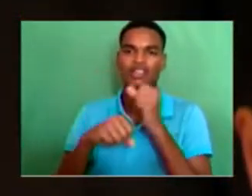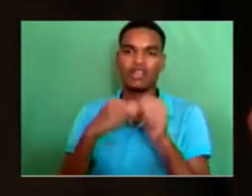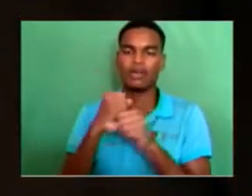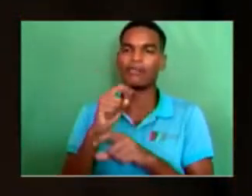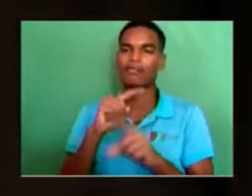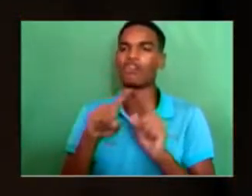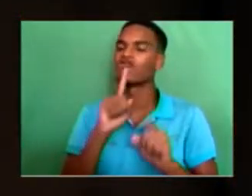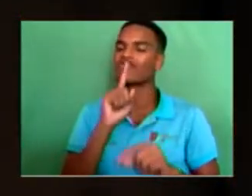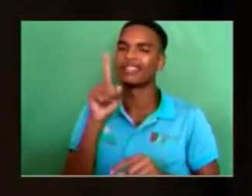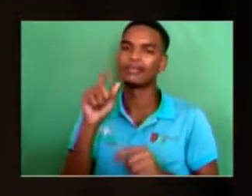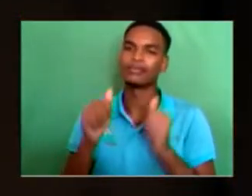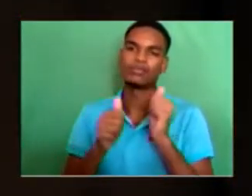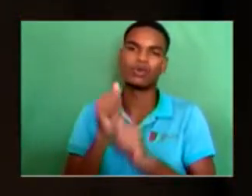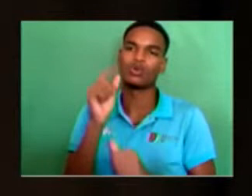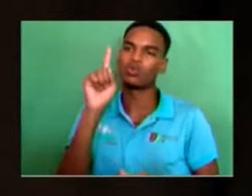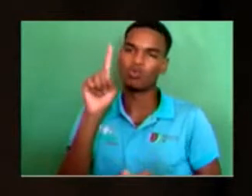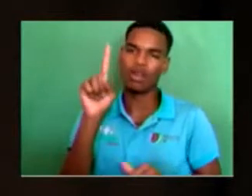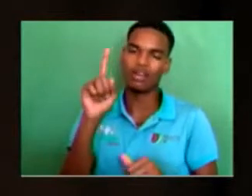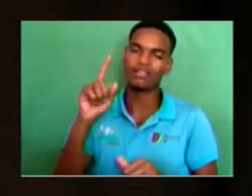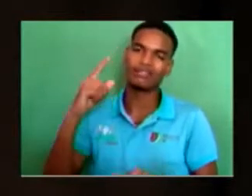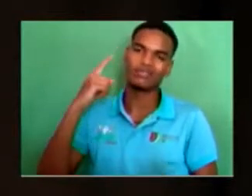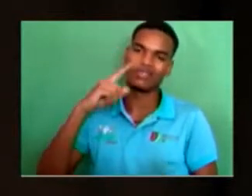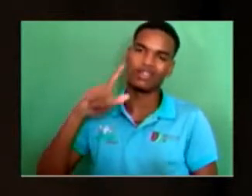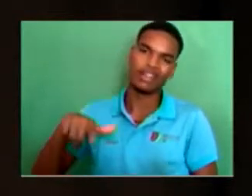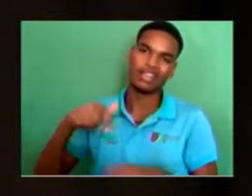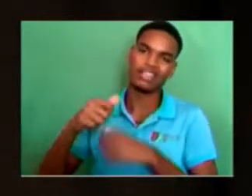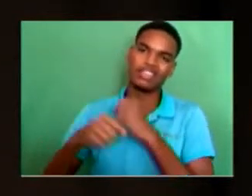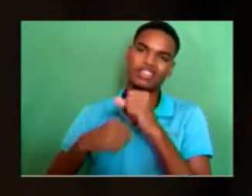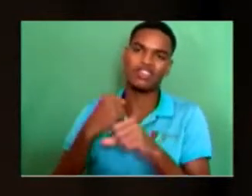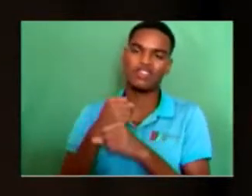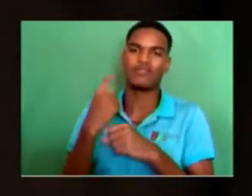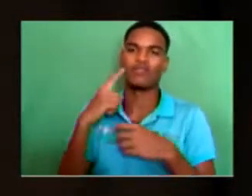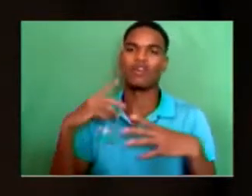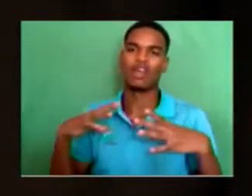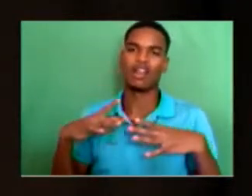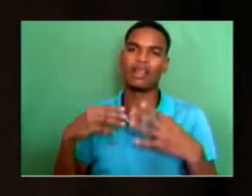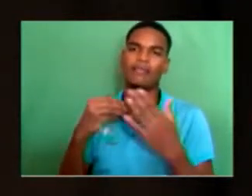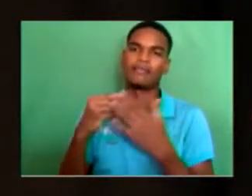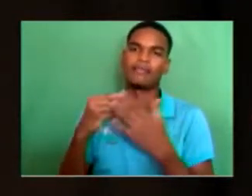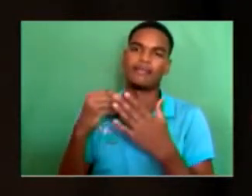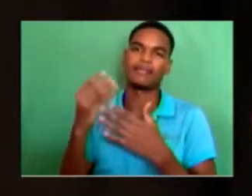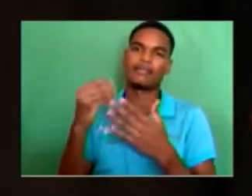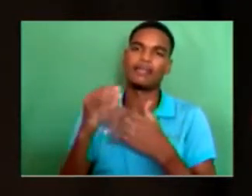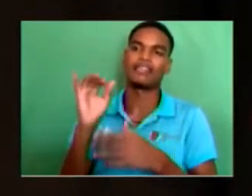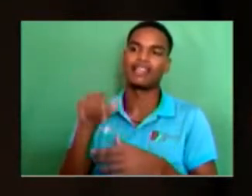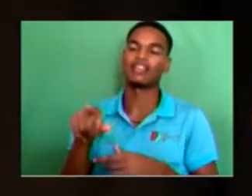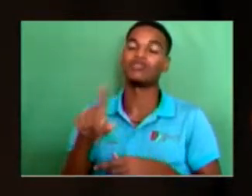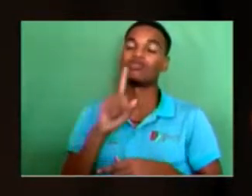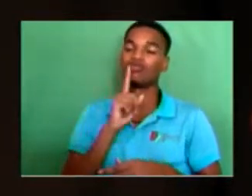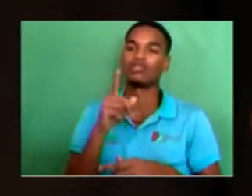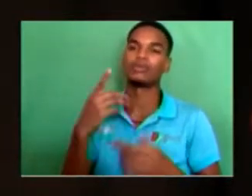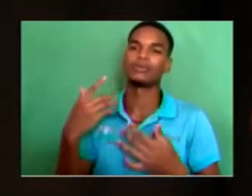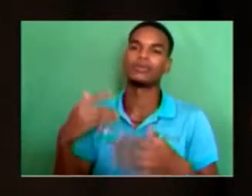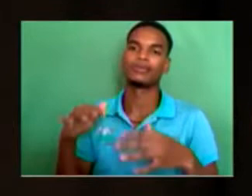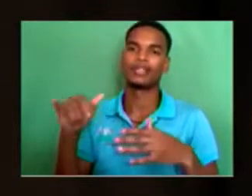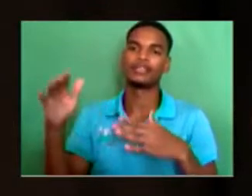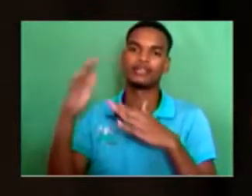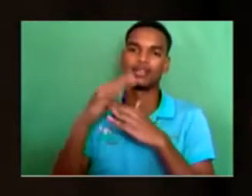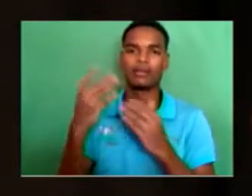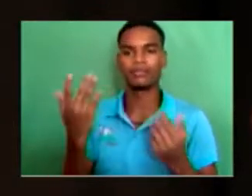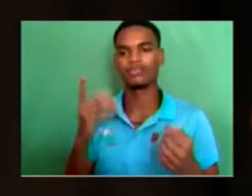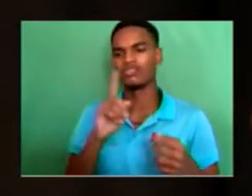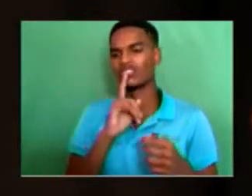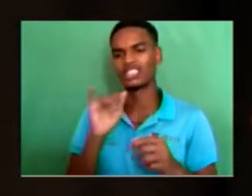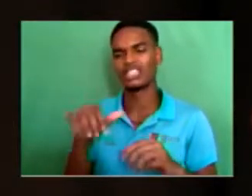of sort of late in the year towards the holiday buying season. That's the primary one. And that was pretty much